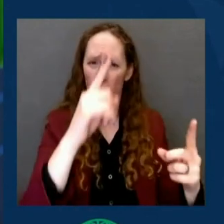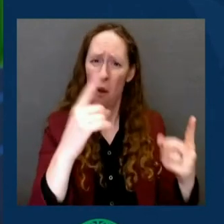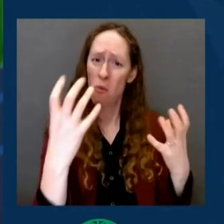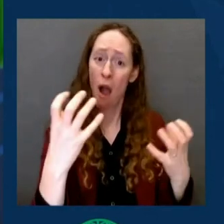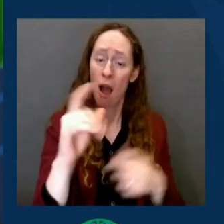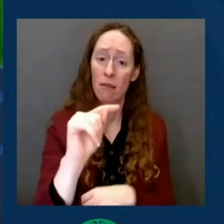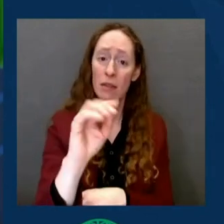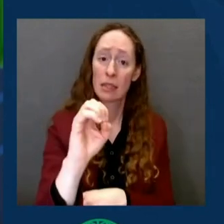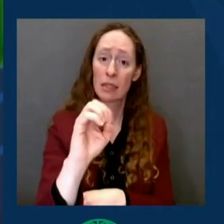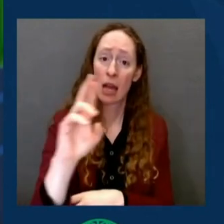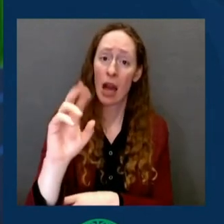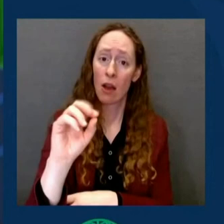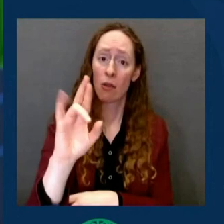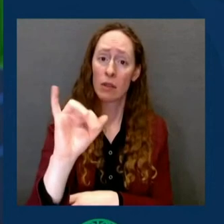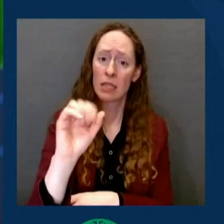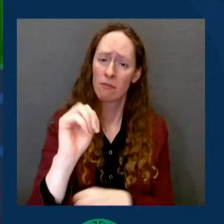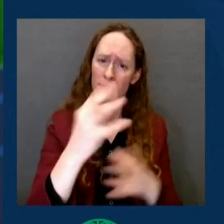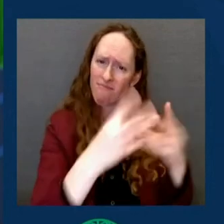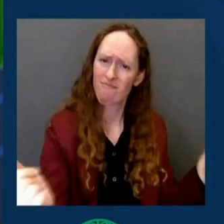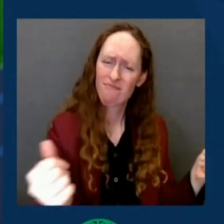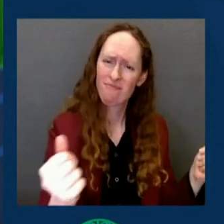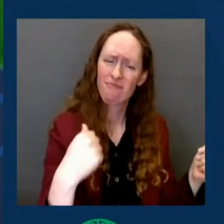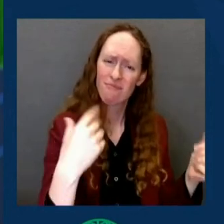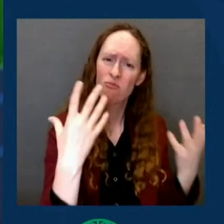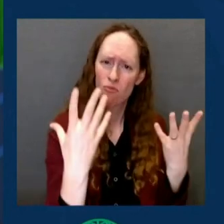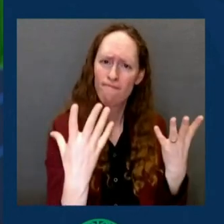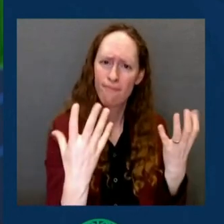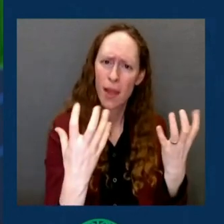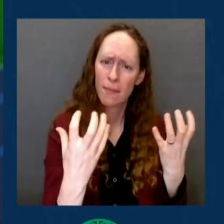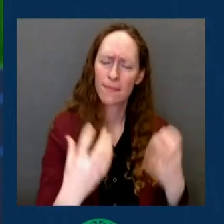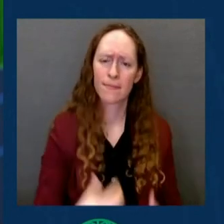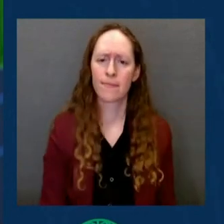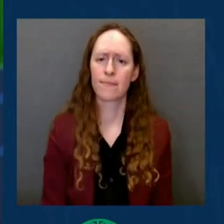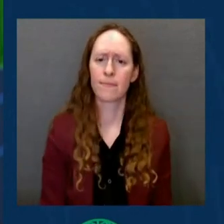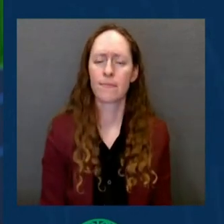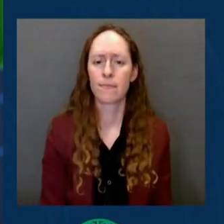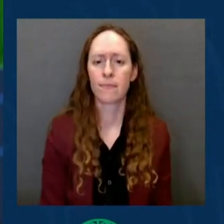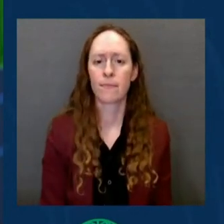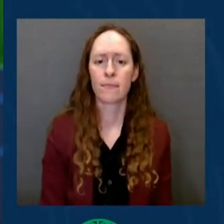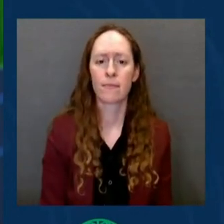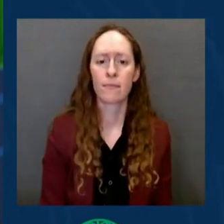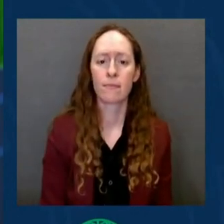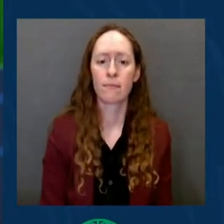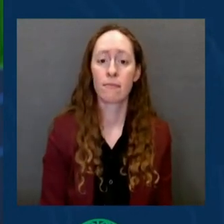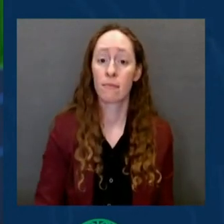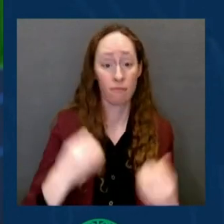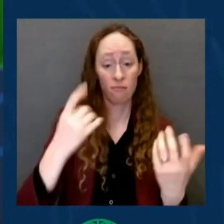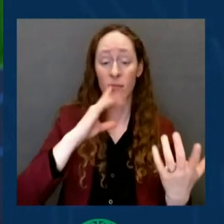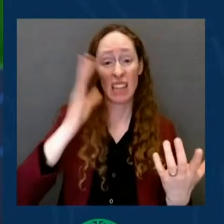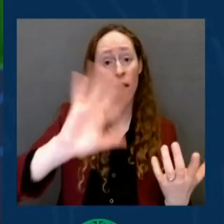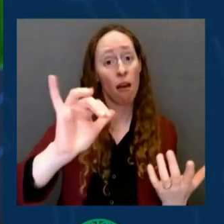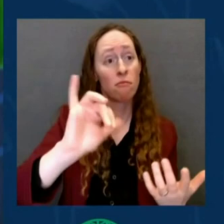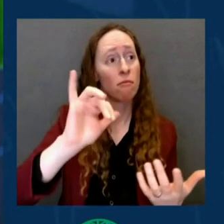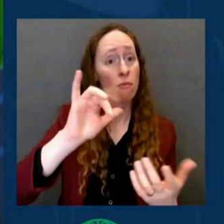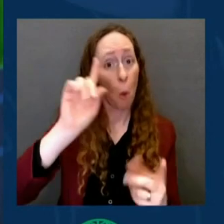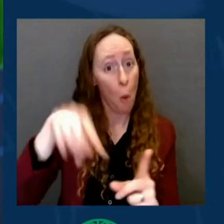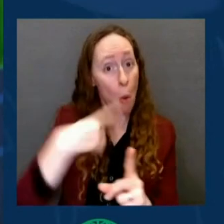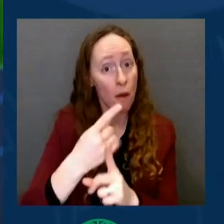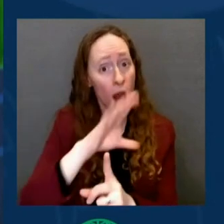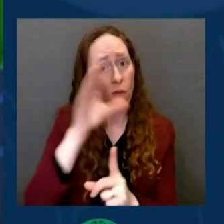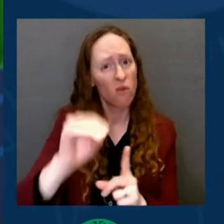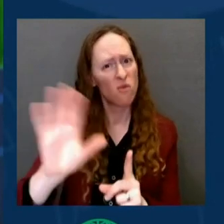struggle against this blight to contribute to international security and